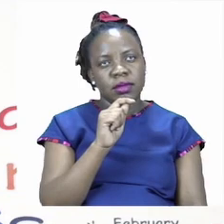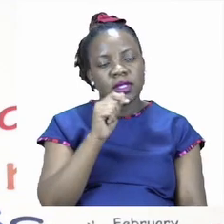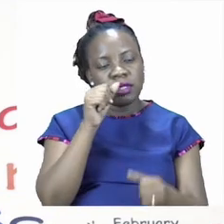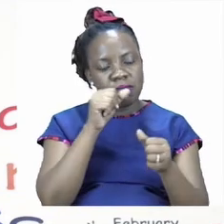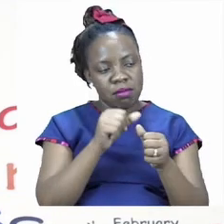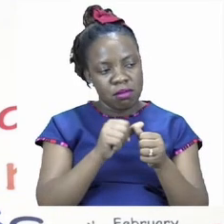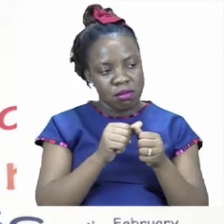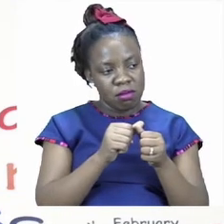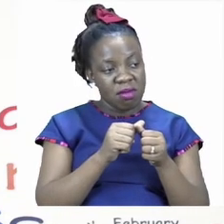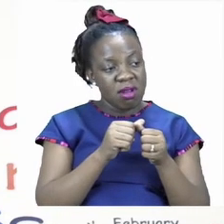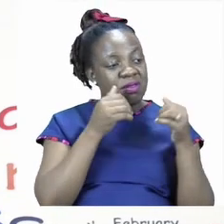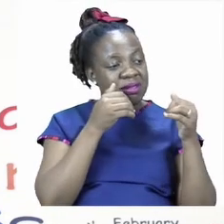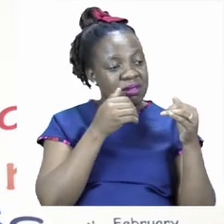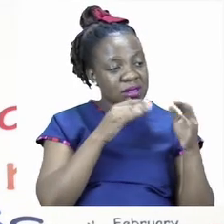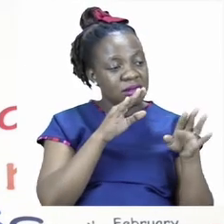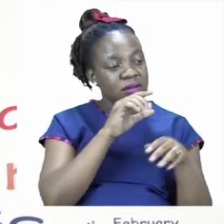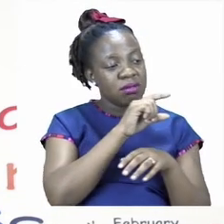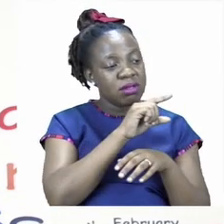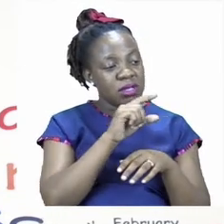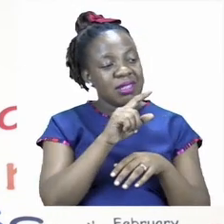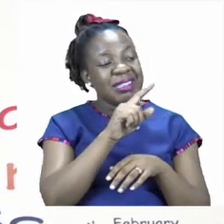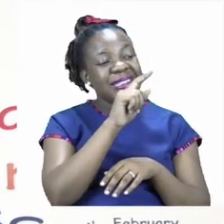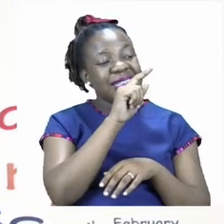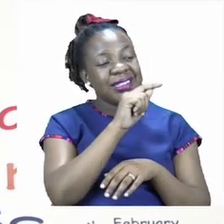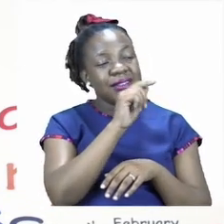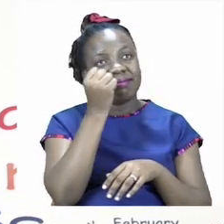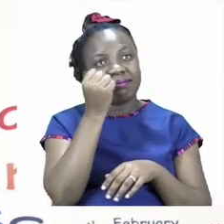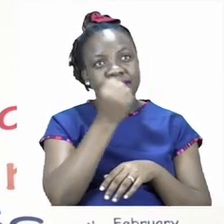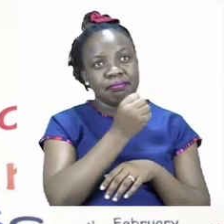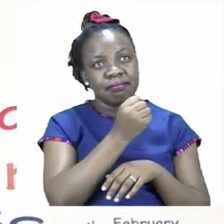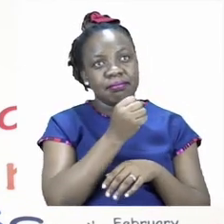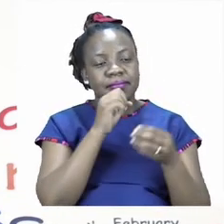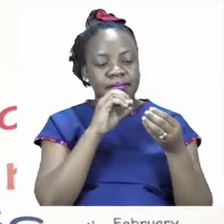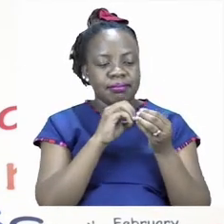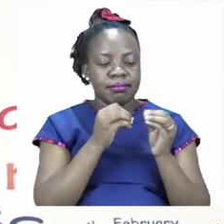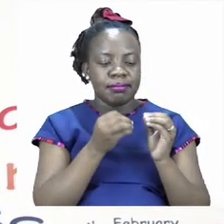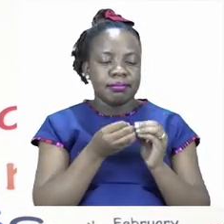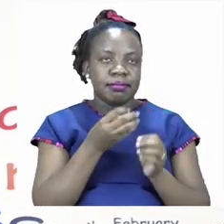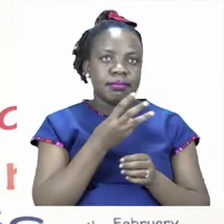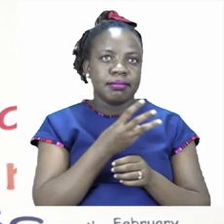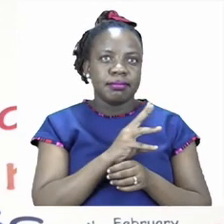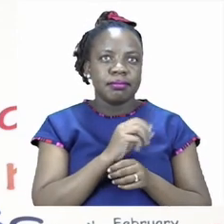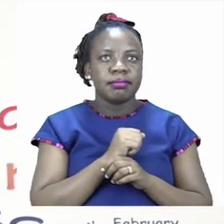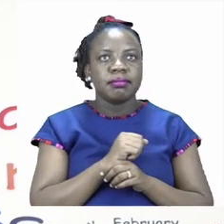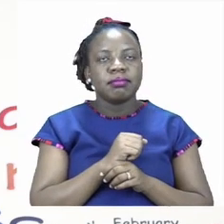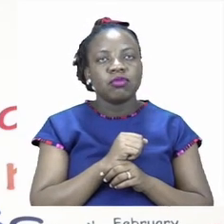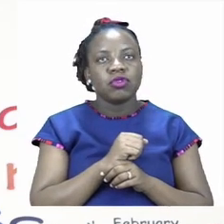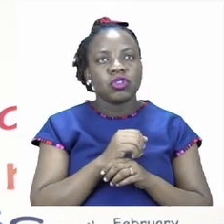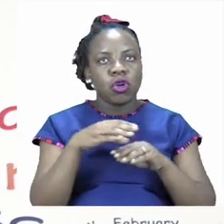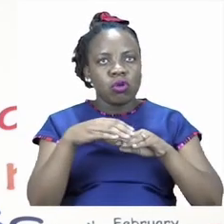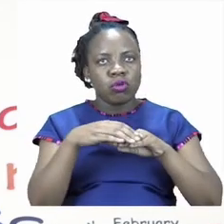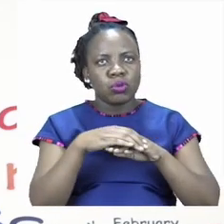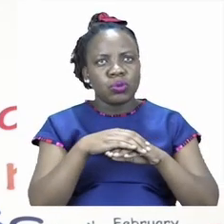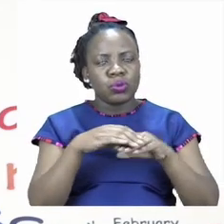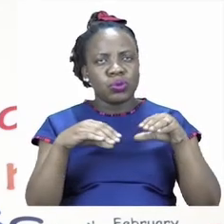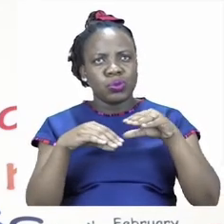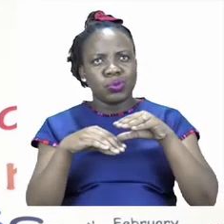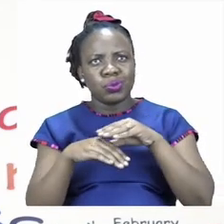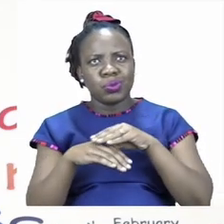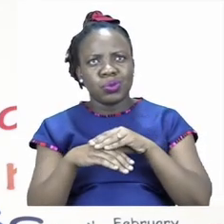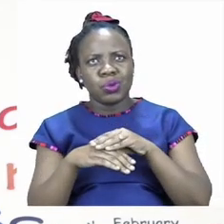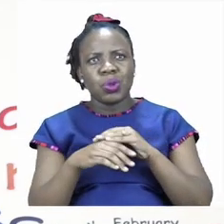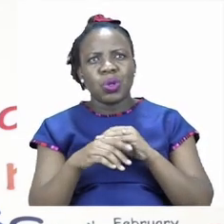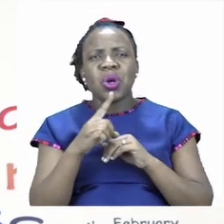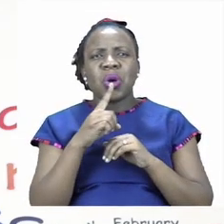beginning. The next one, number 6, says, shoes are hurting my